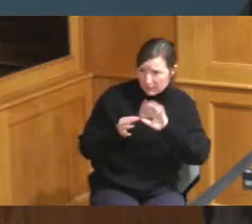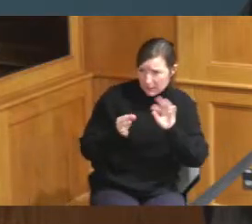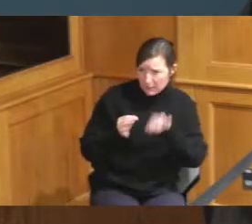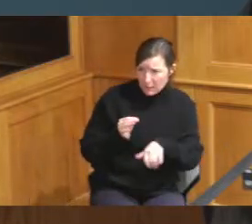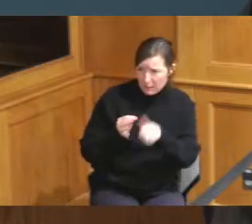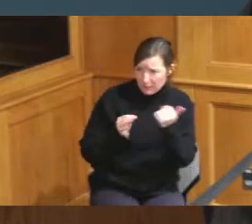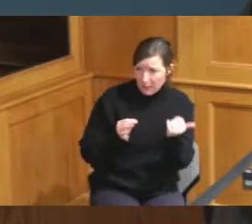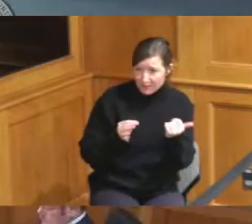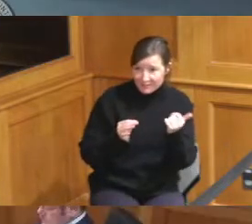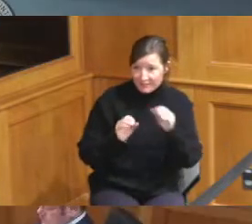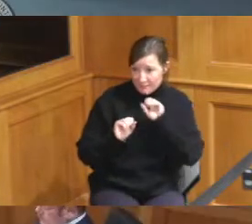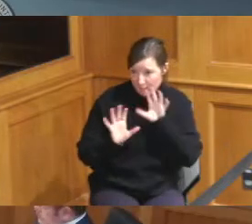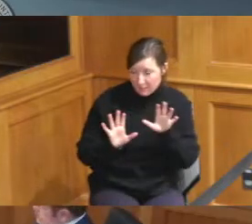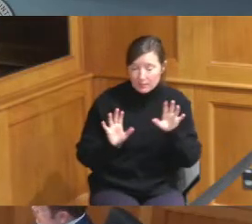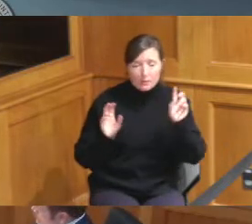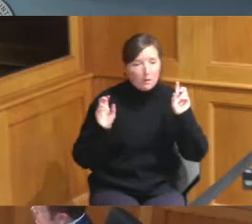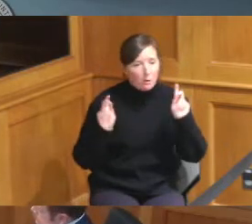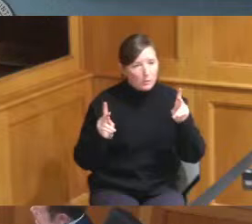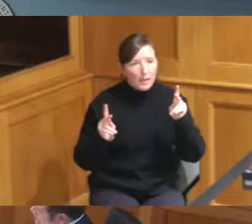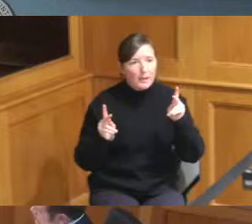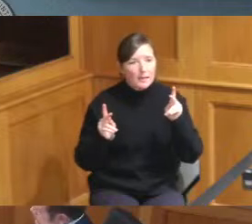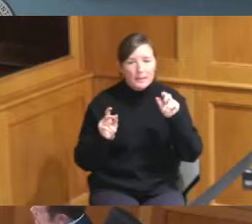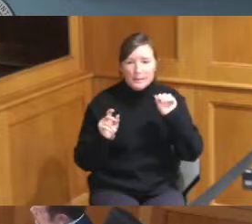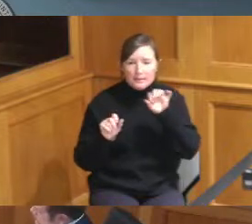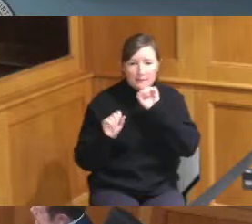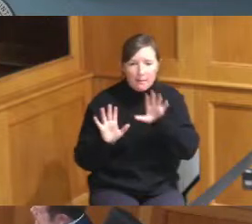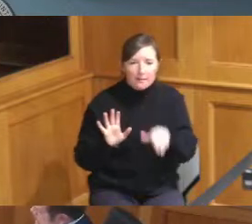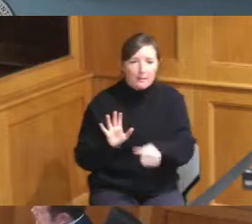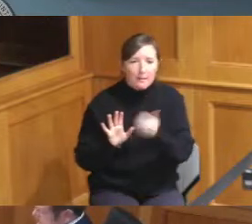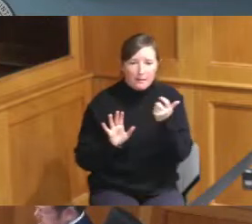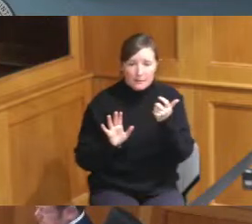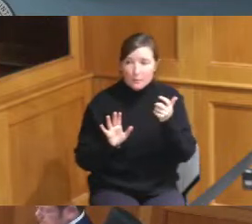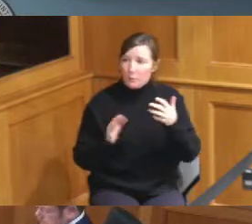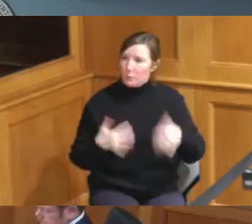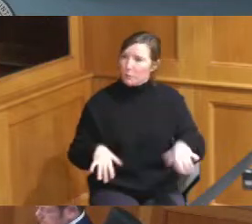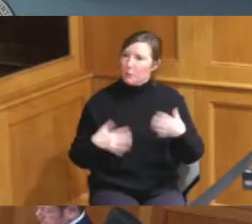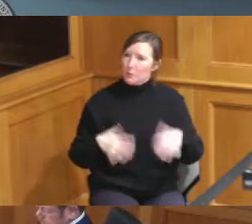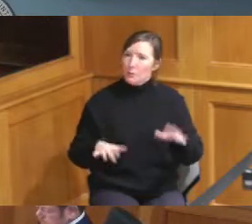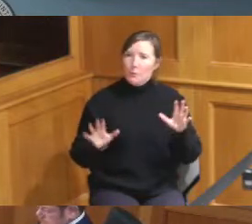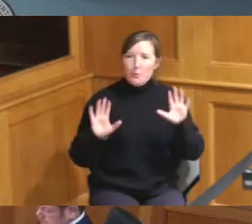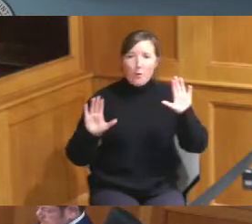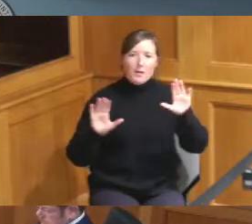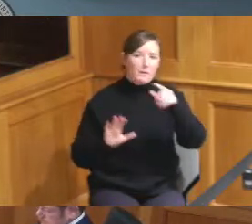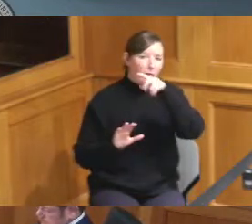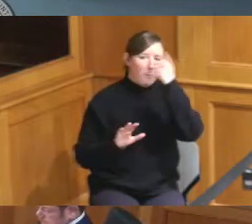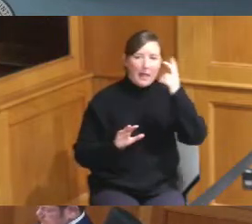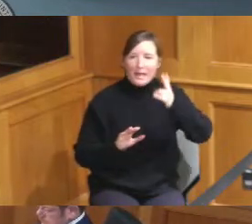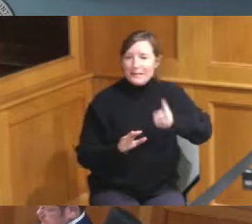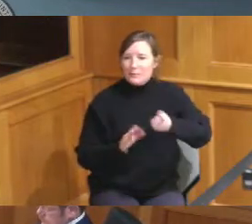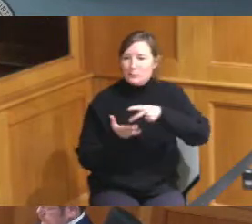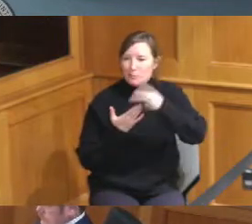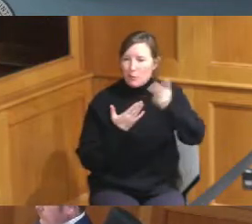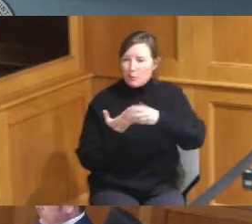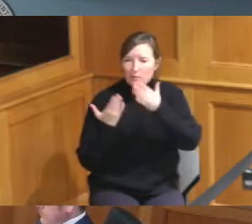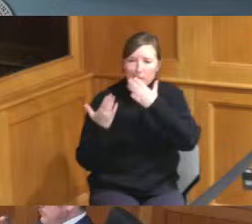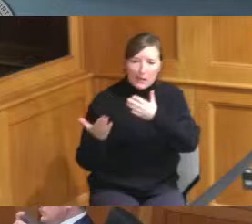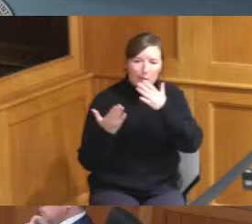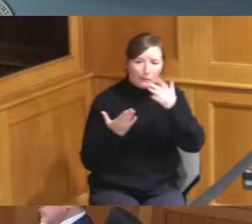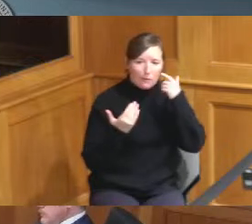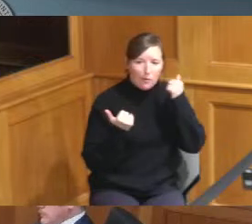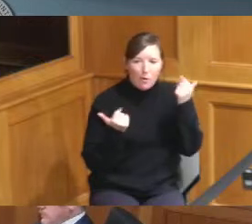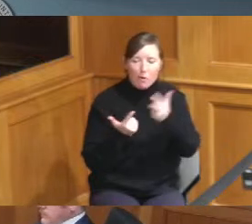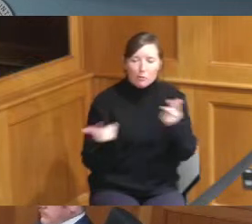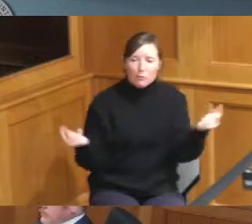else? Okay, well, if there's nothing else, we've had an eventful day, a wonderful Black History program. Thank you, everybody that came